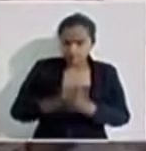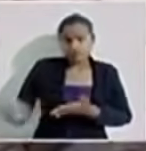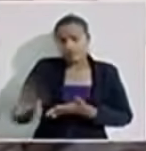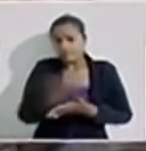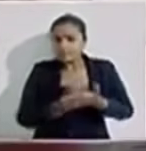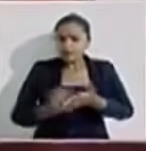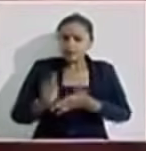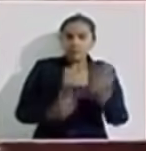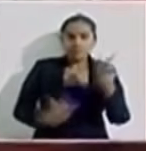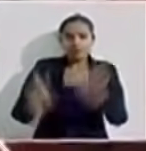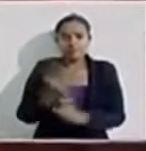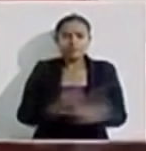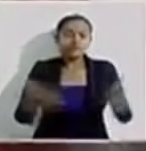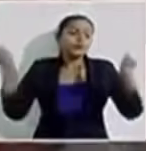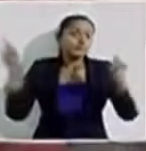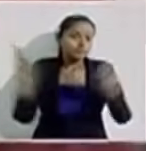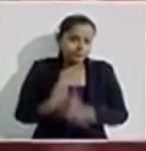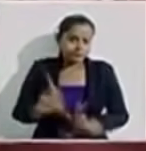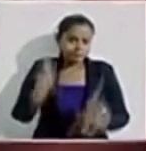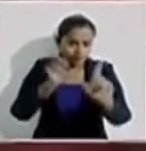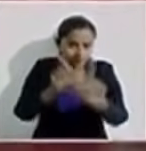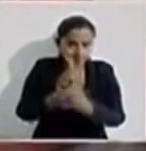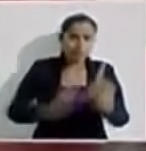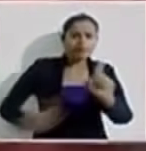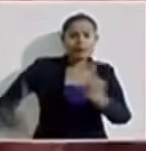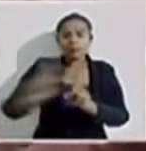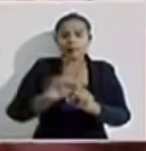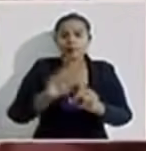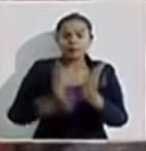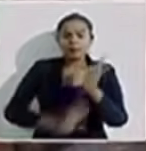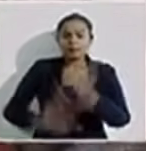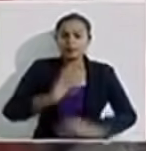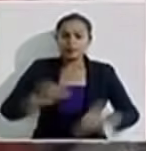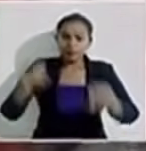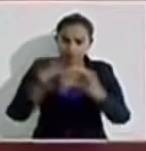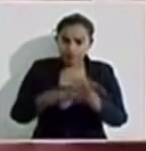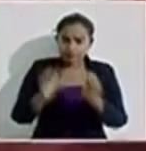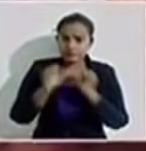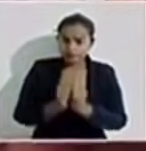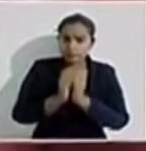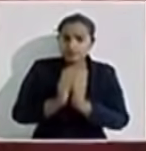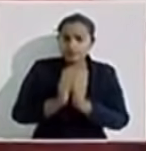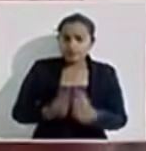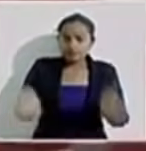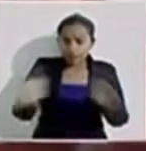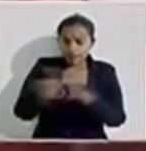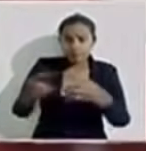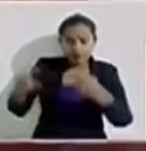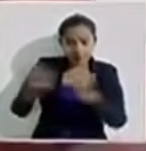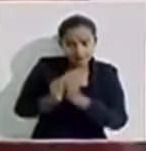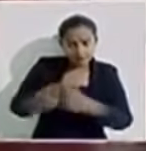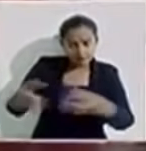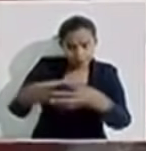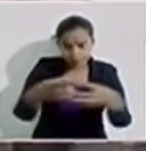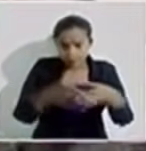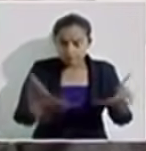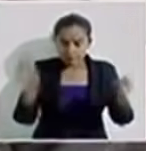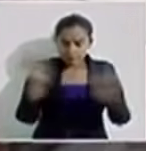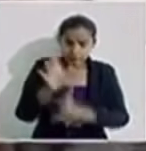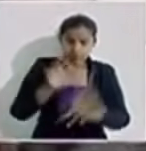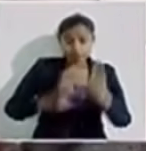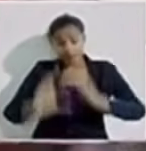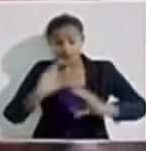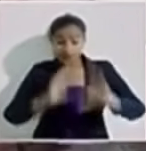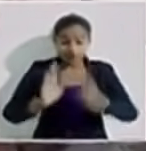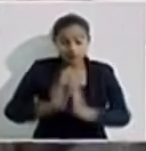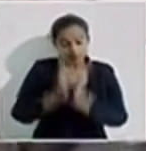and indirectly, the ministries. There will be working sessions, working groups, and there will be discussions. They will even meet the foreign